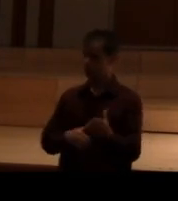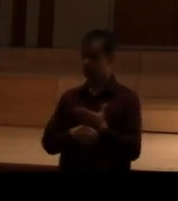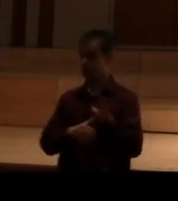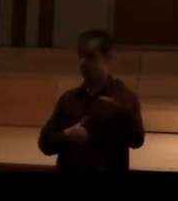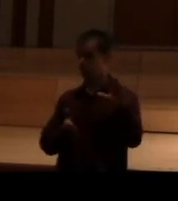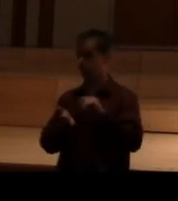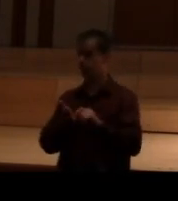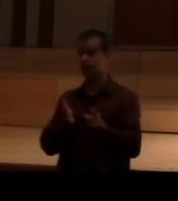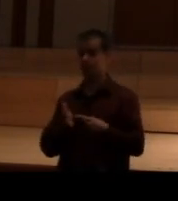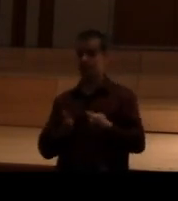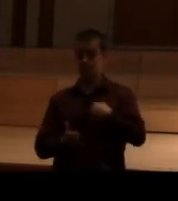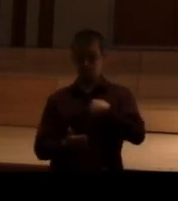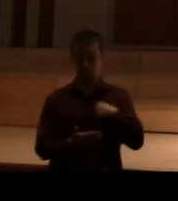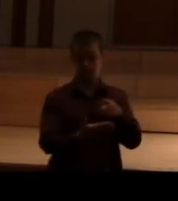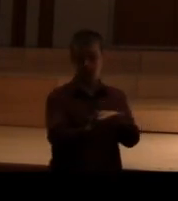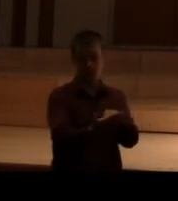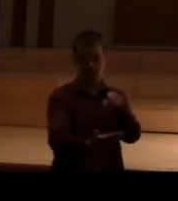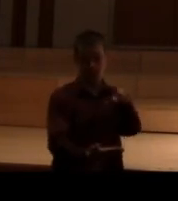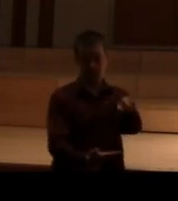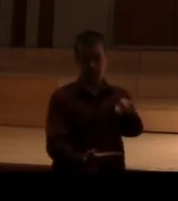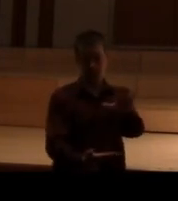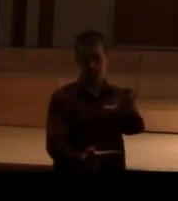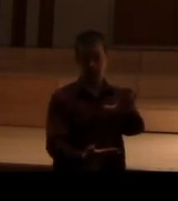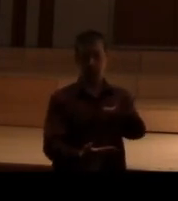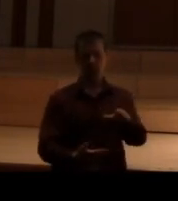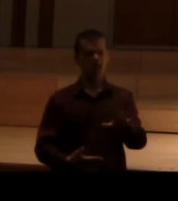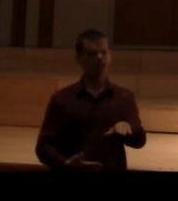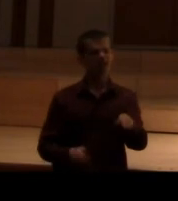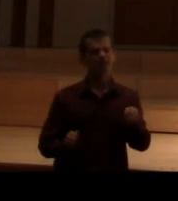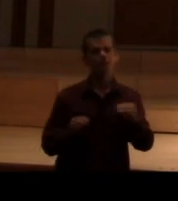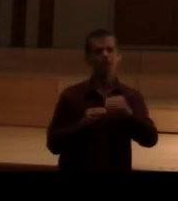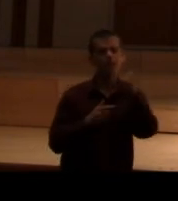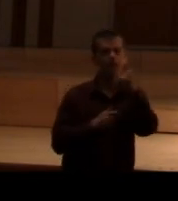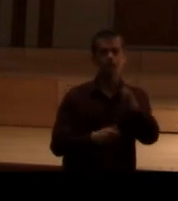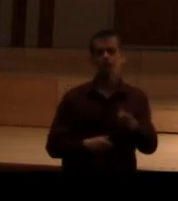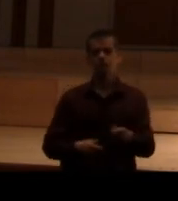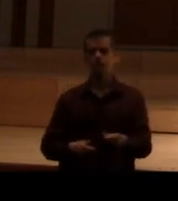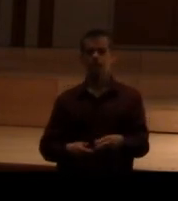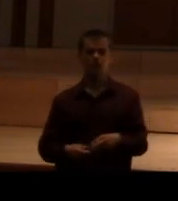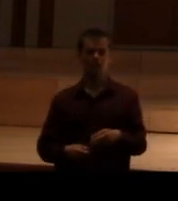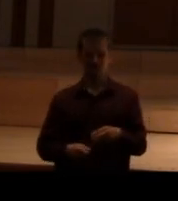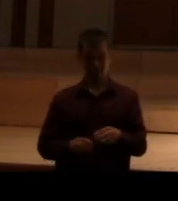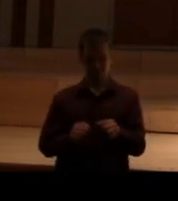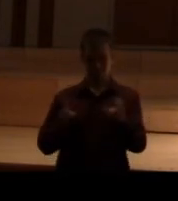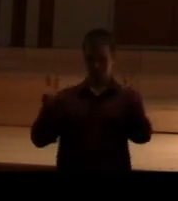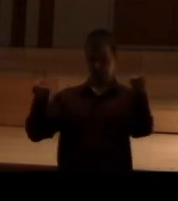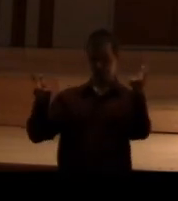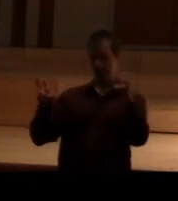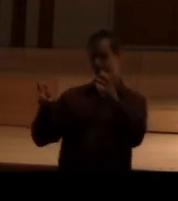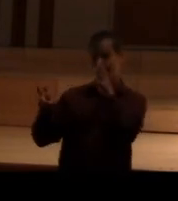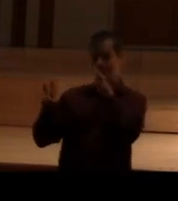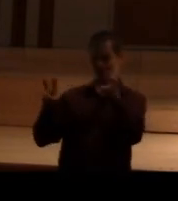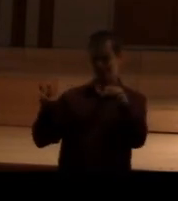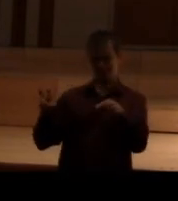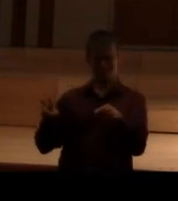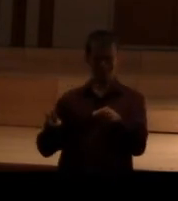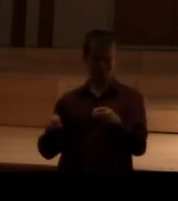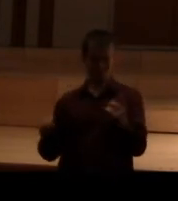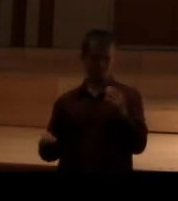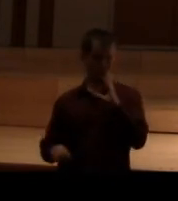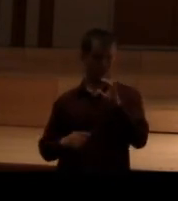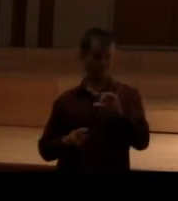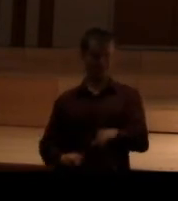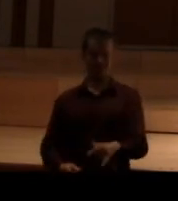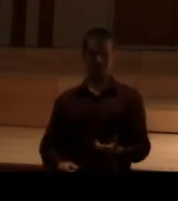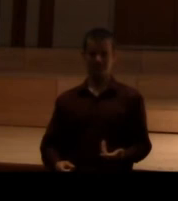Sometimes we even critiqued it, said you could make this more interesting, or, you know, who really speaks like that? The divide between teacher and